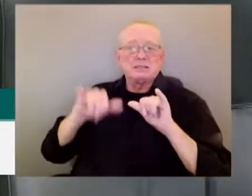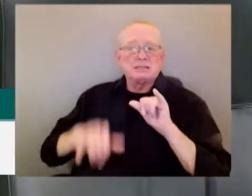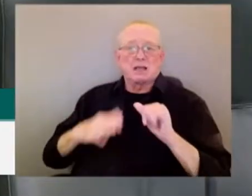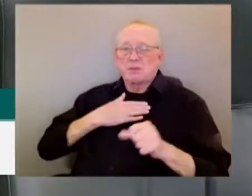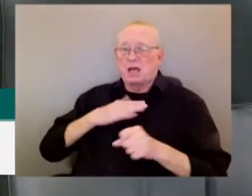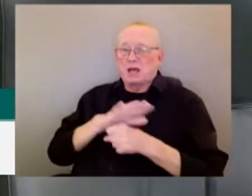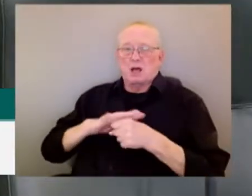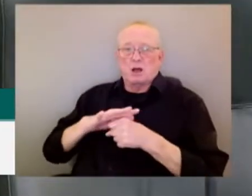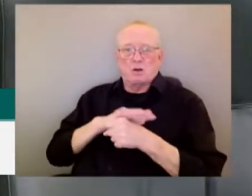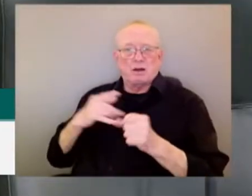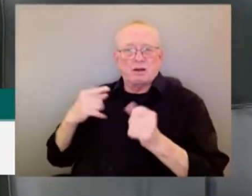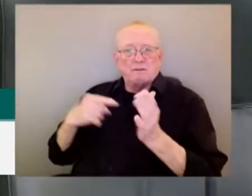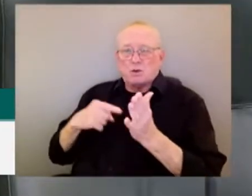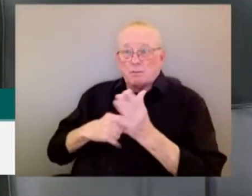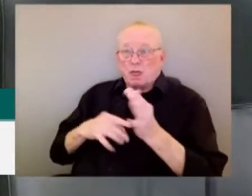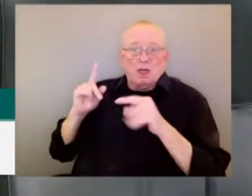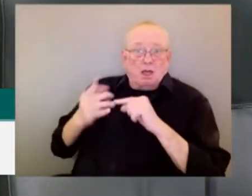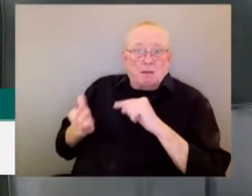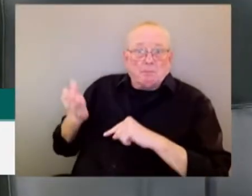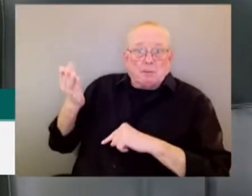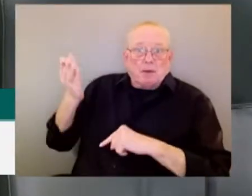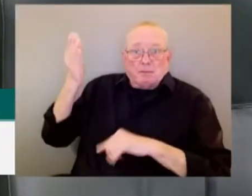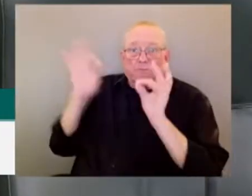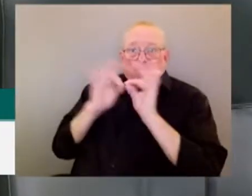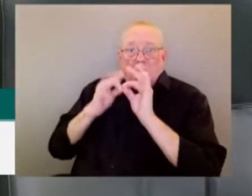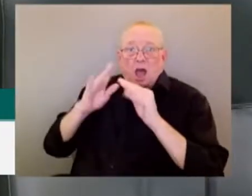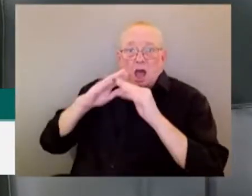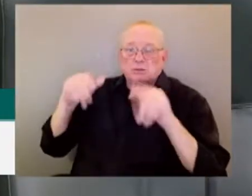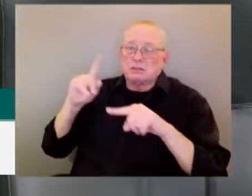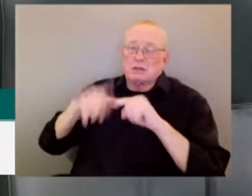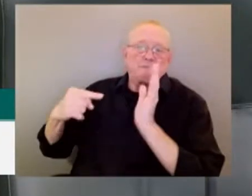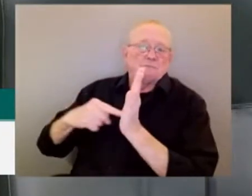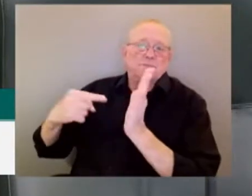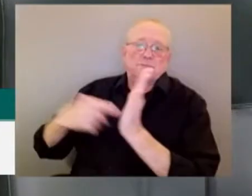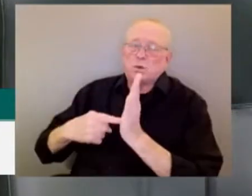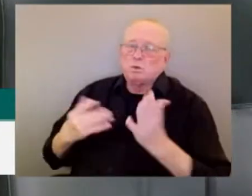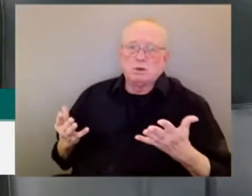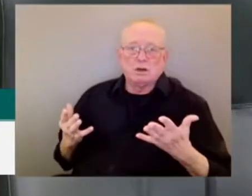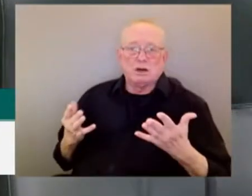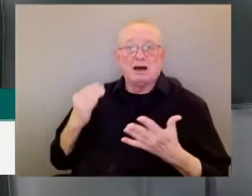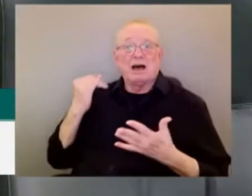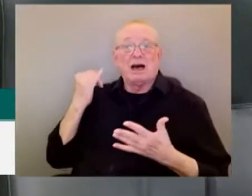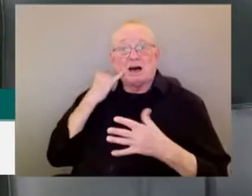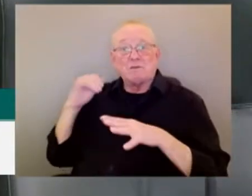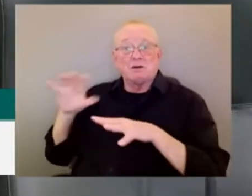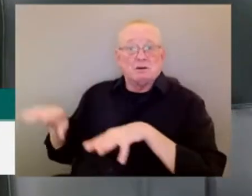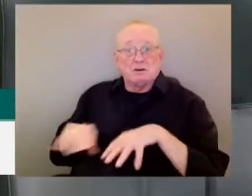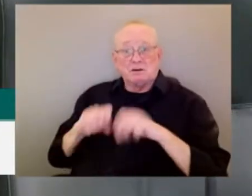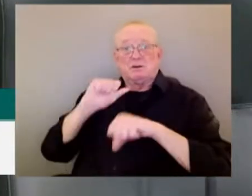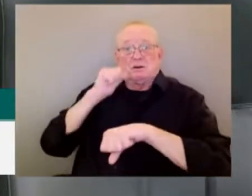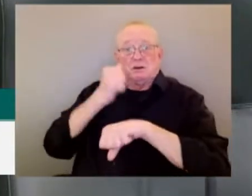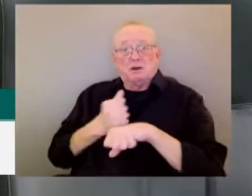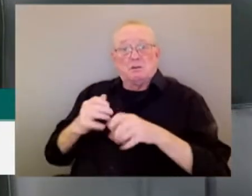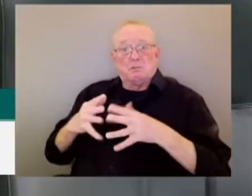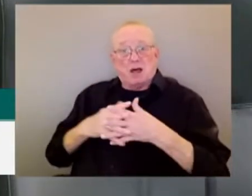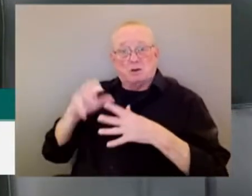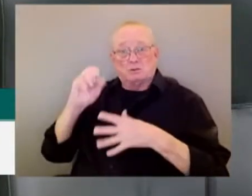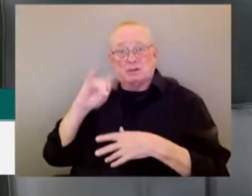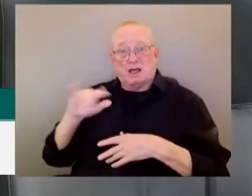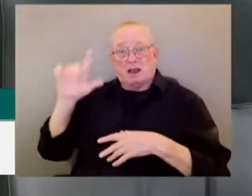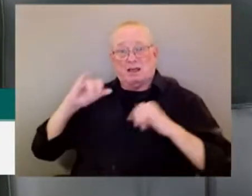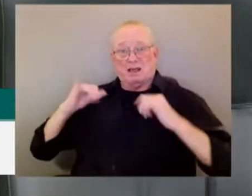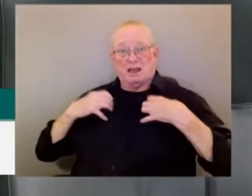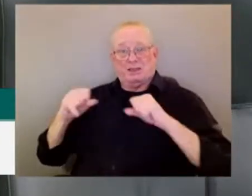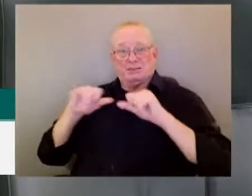crisis, and two-tiered American-style health care will make recruitment in rural communities even harder for our valued